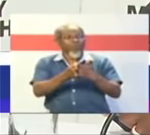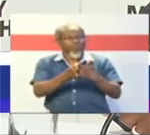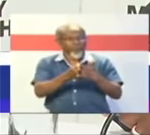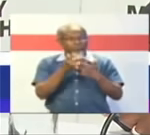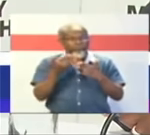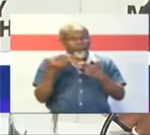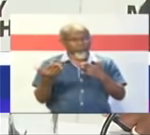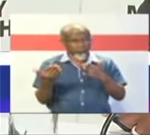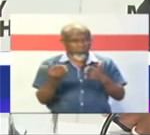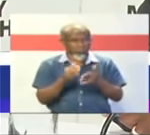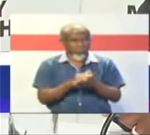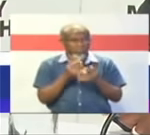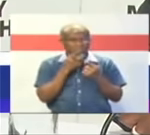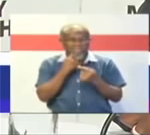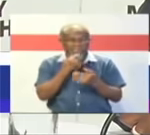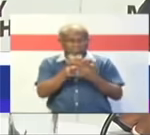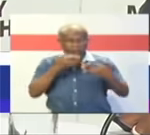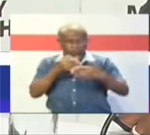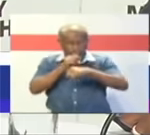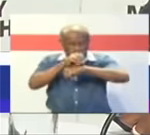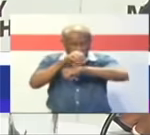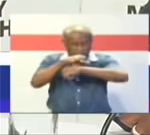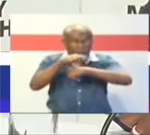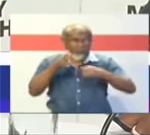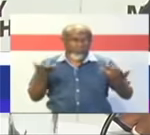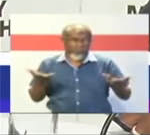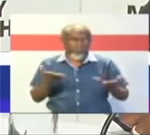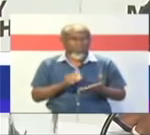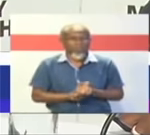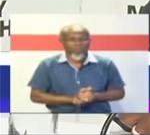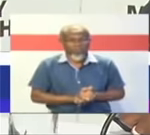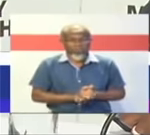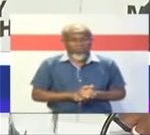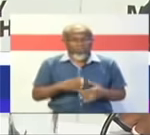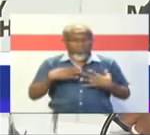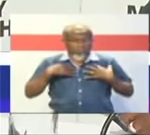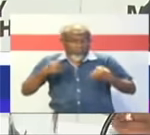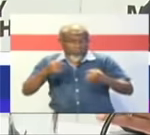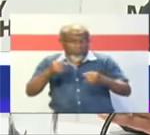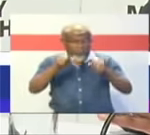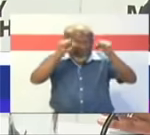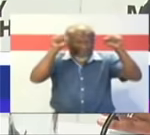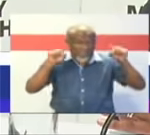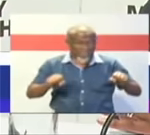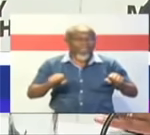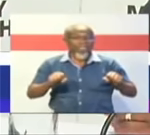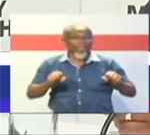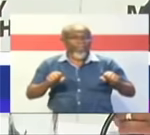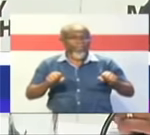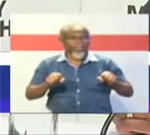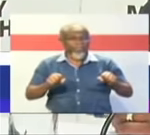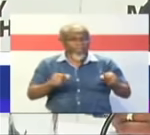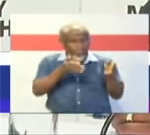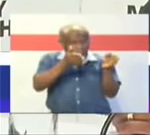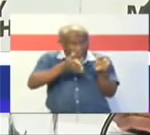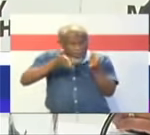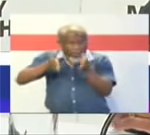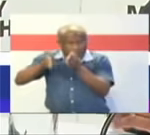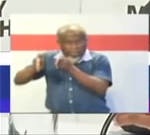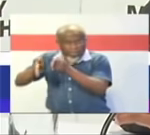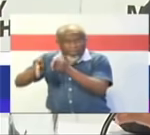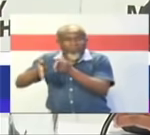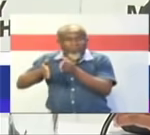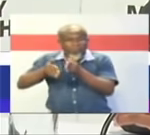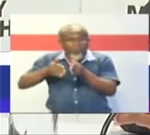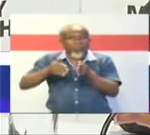advising and advocating in order to reduce the risk of a surge. And the health system, as it has been organized